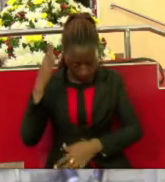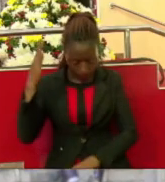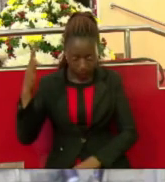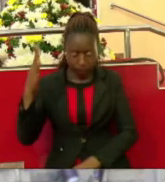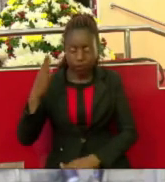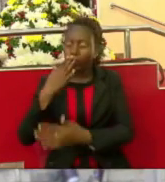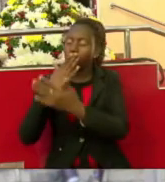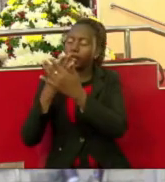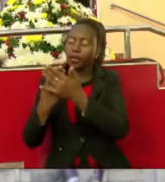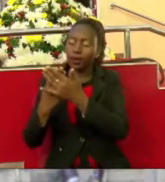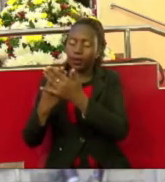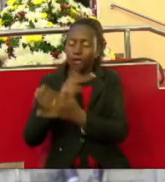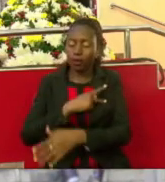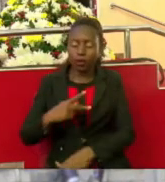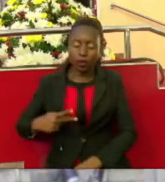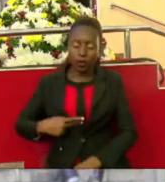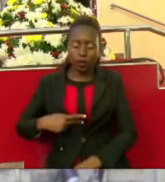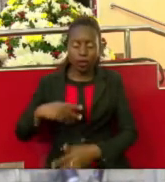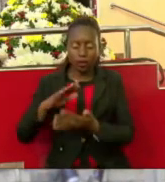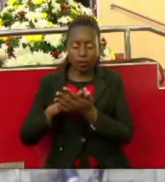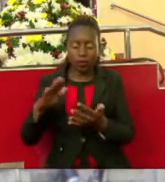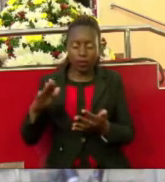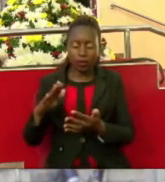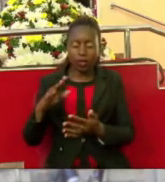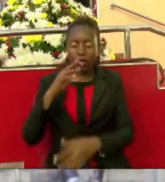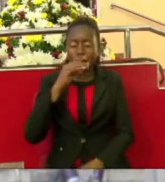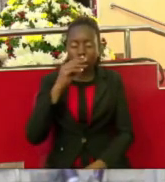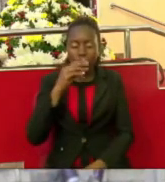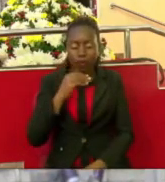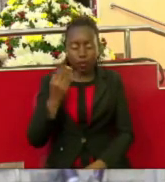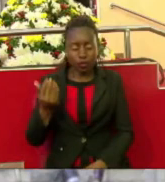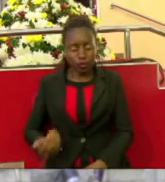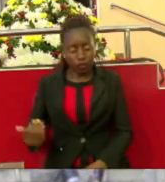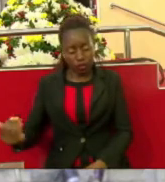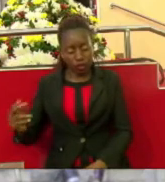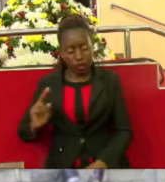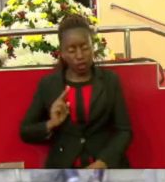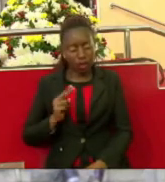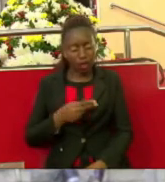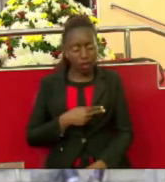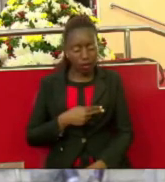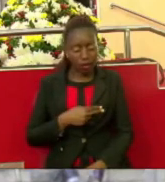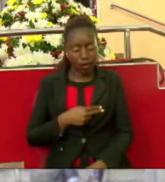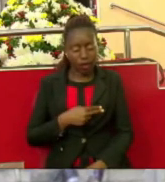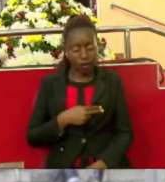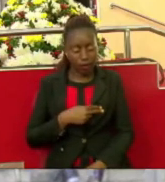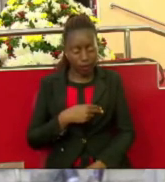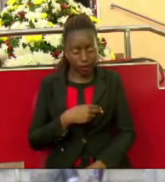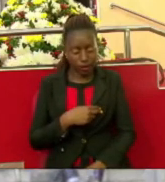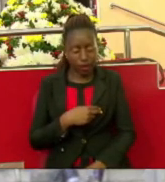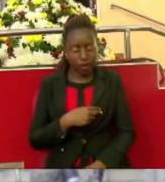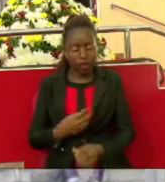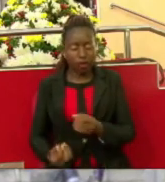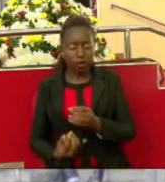King of Glory, that you also speak to our children, our Father, that they shall grow in knowledge and